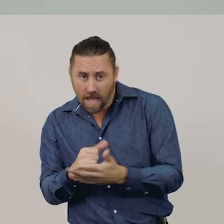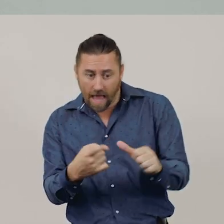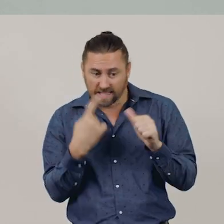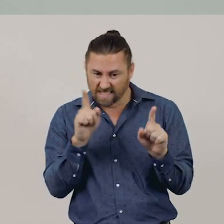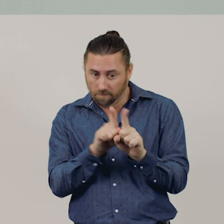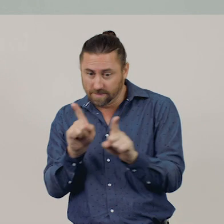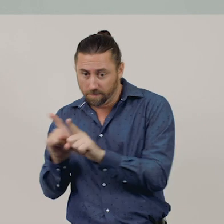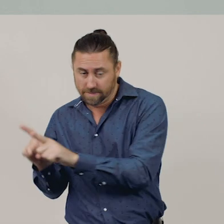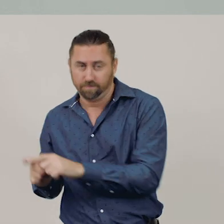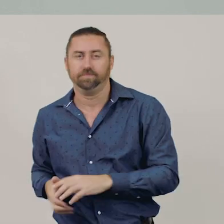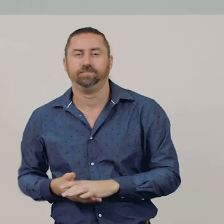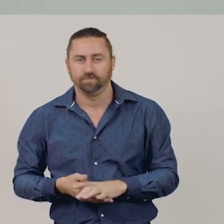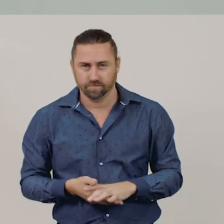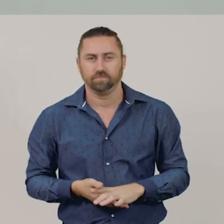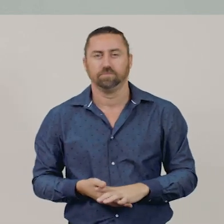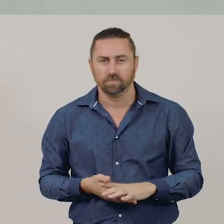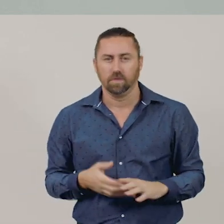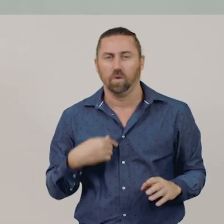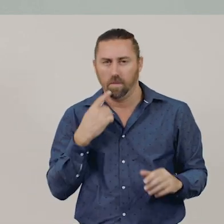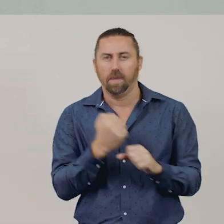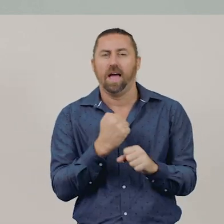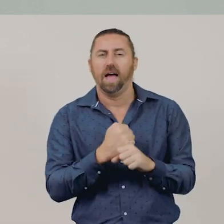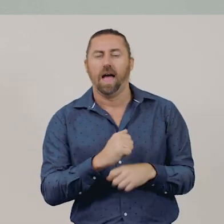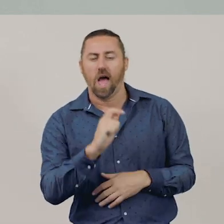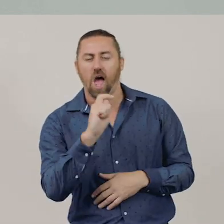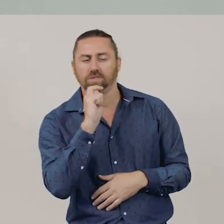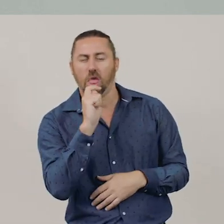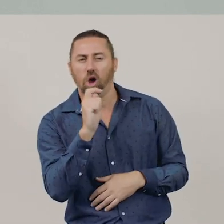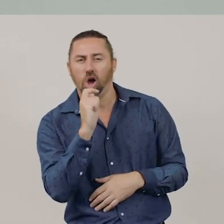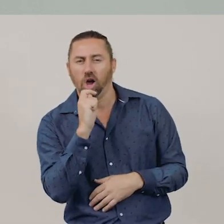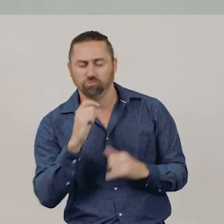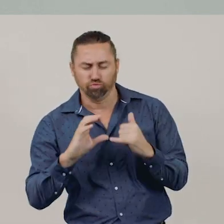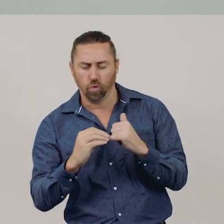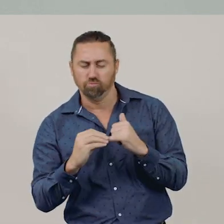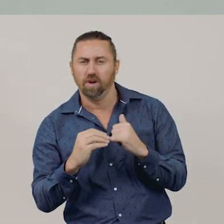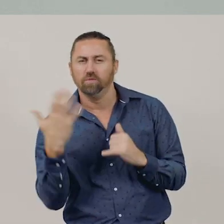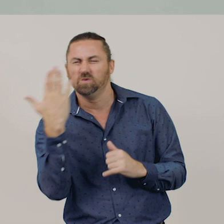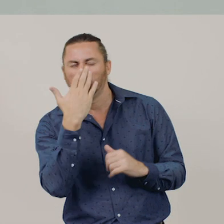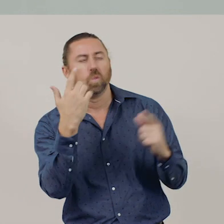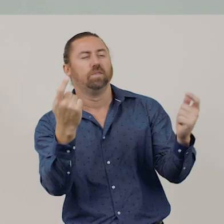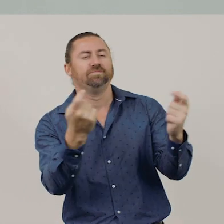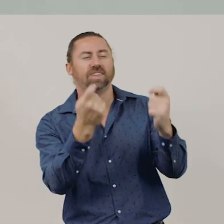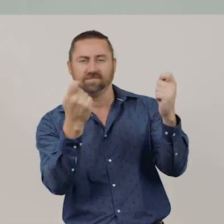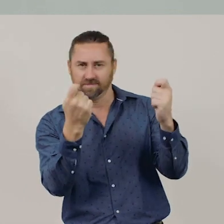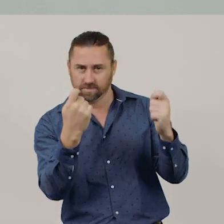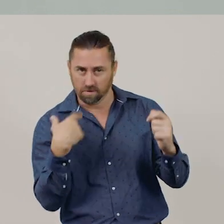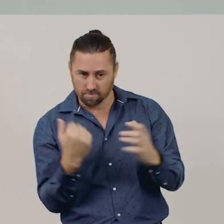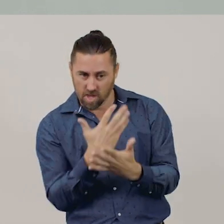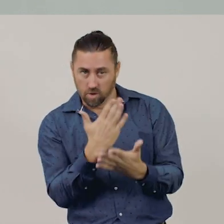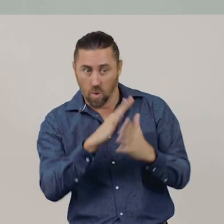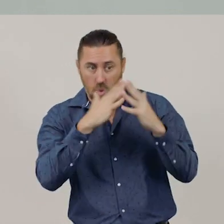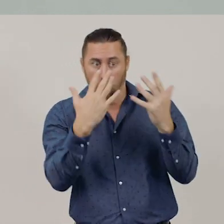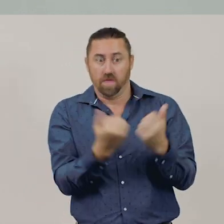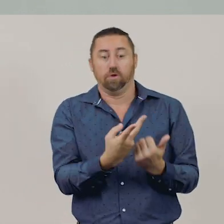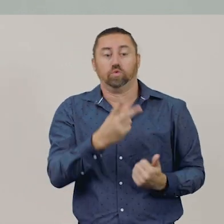provide the same answer. I'm going to make some strawberry ice blocks for a school fete, and we need to make sure there are